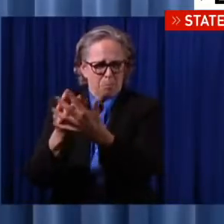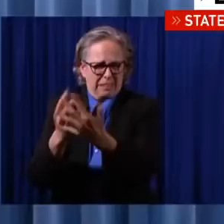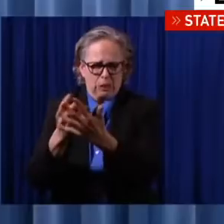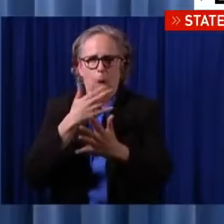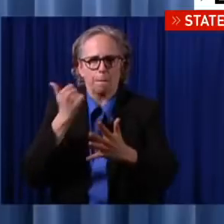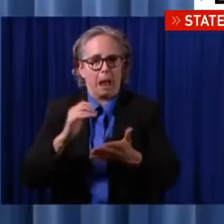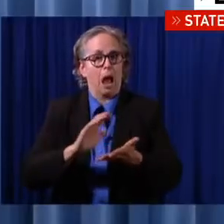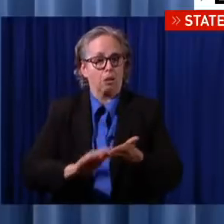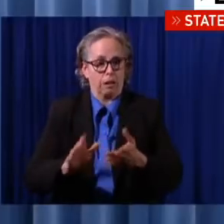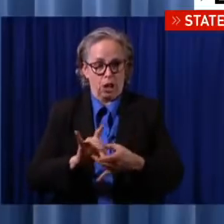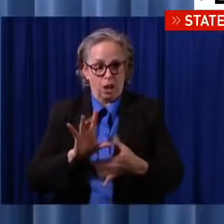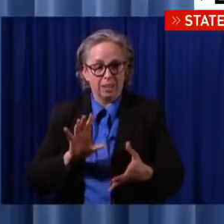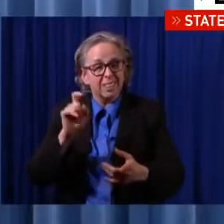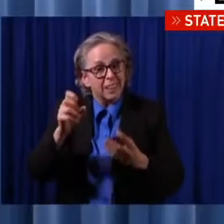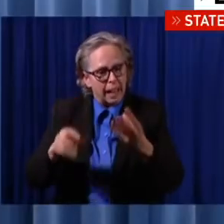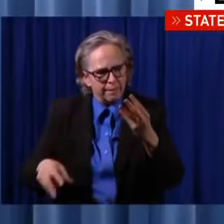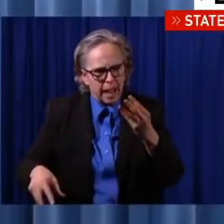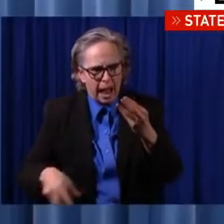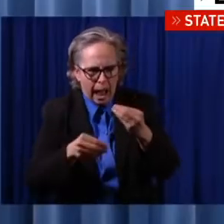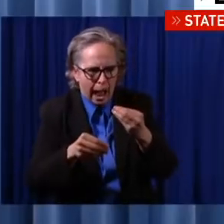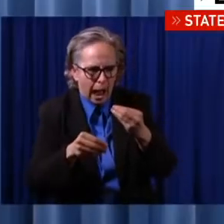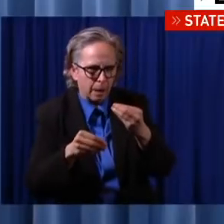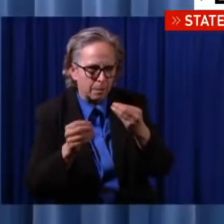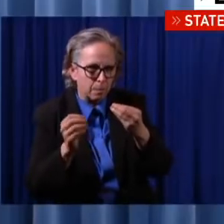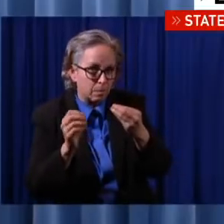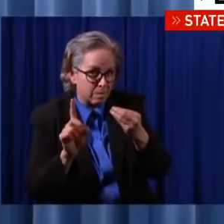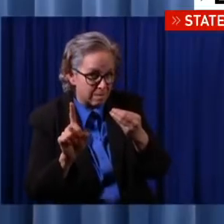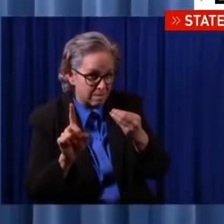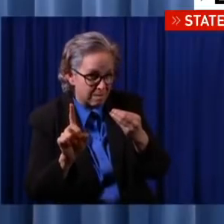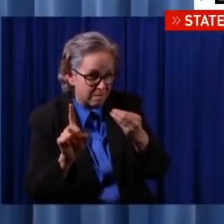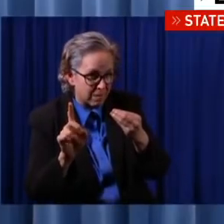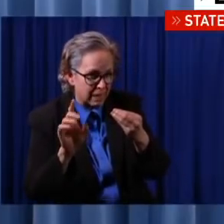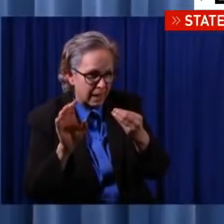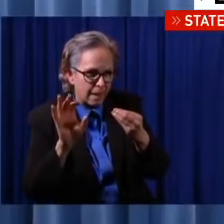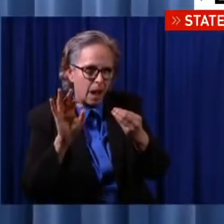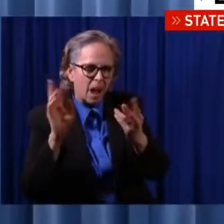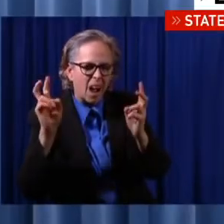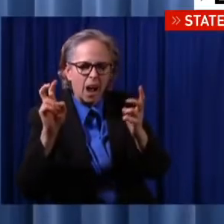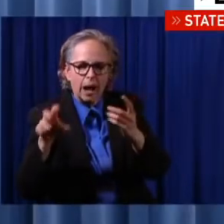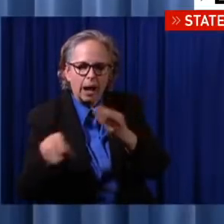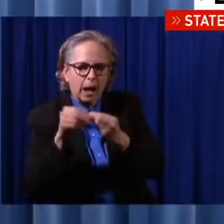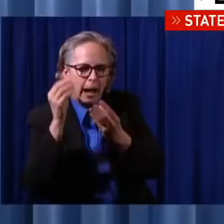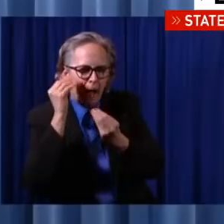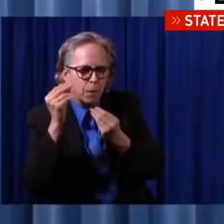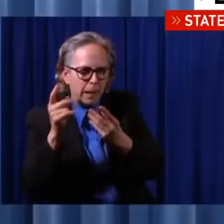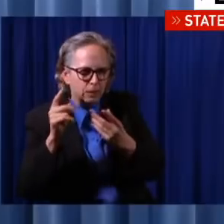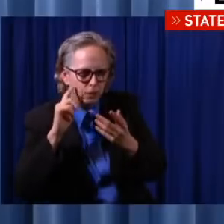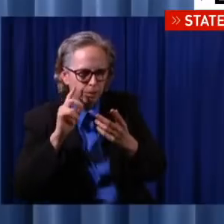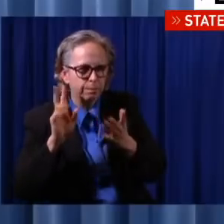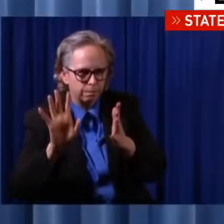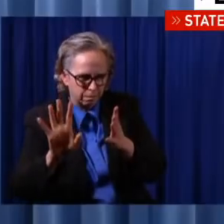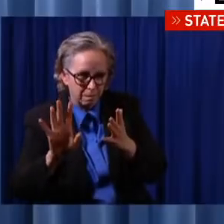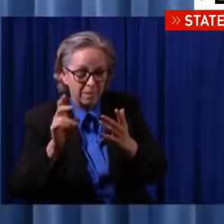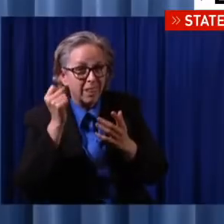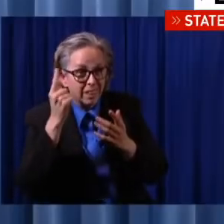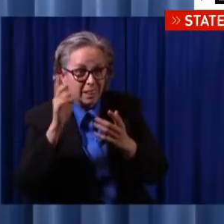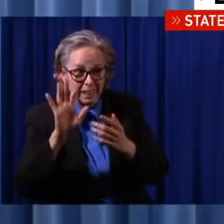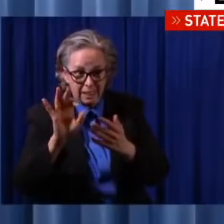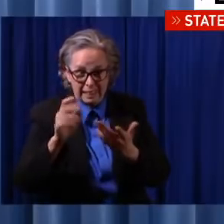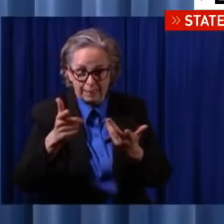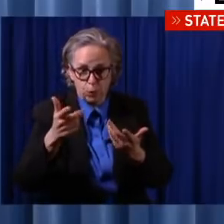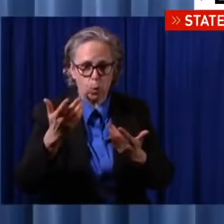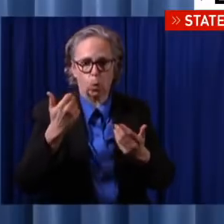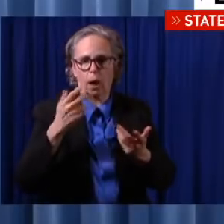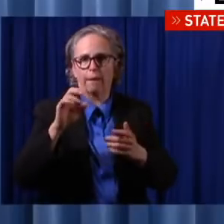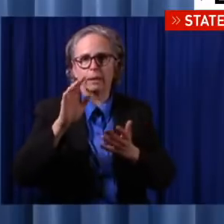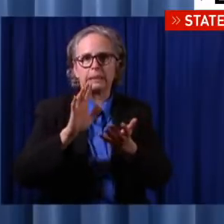that, though, a filter, and that filter stops people who are sex offenders and other people who, we would not want out one